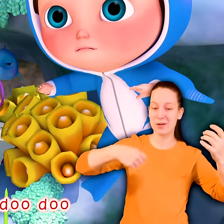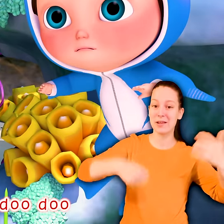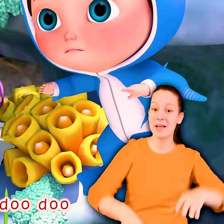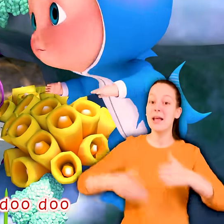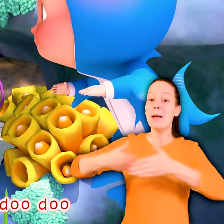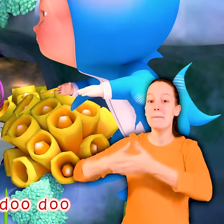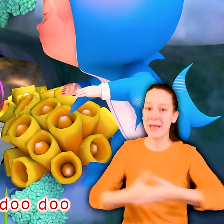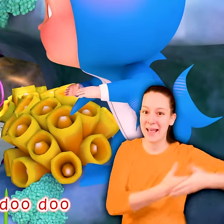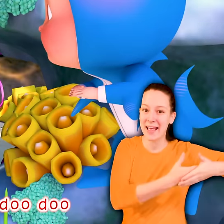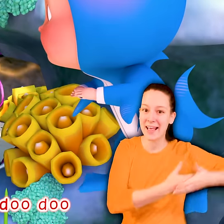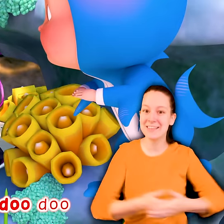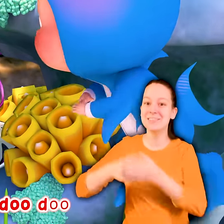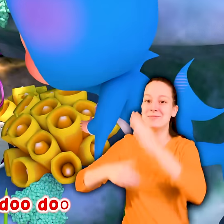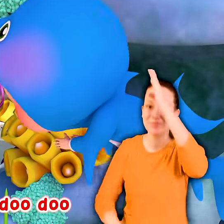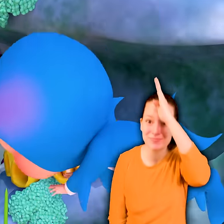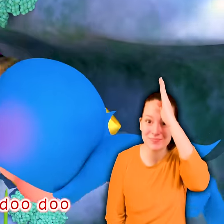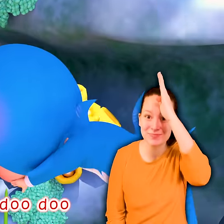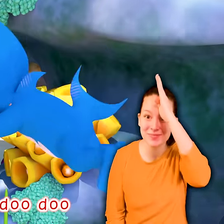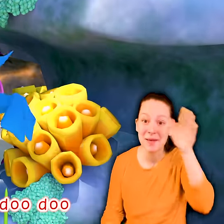baby